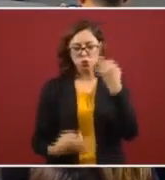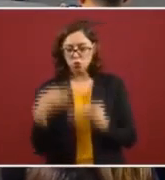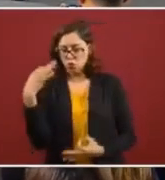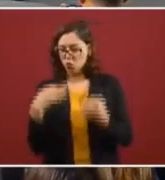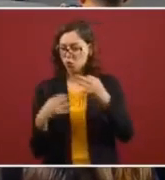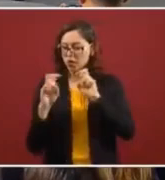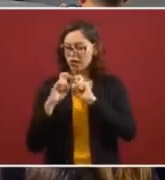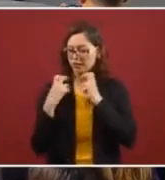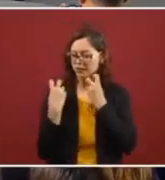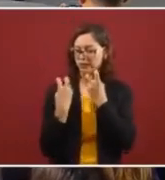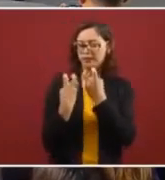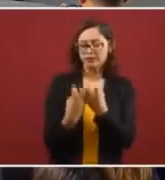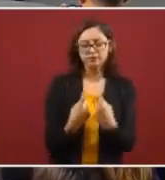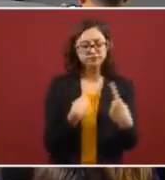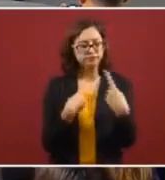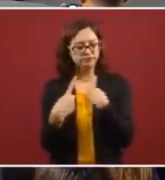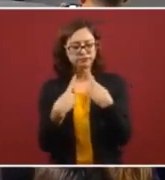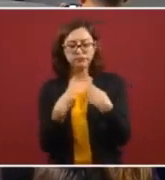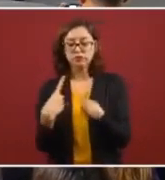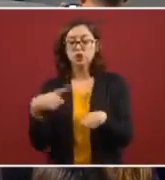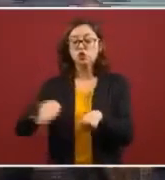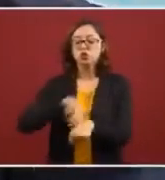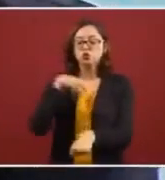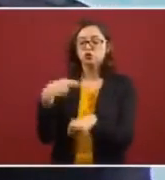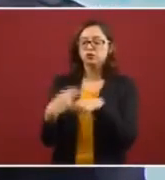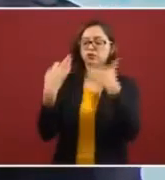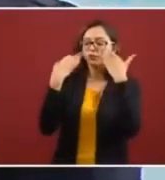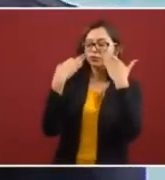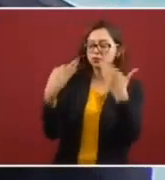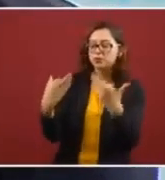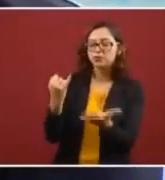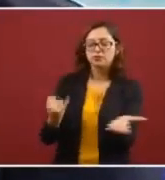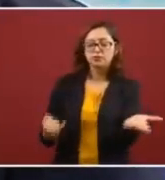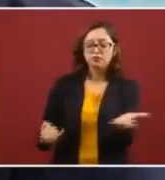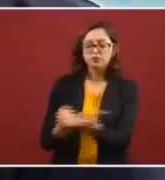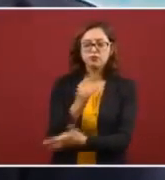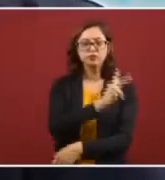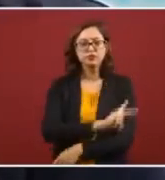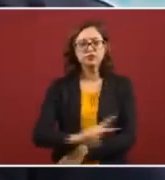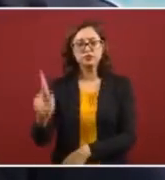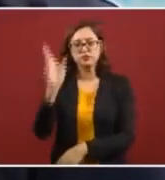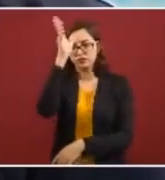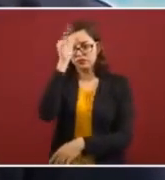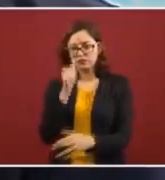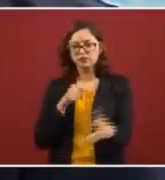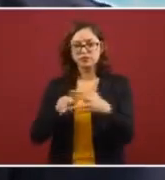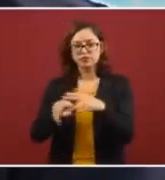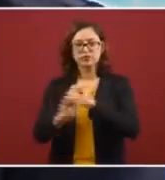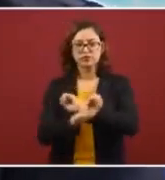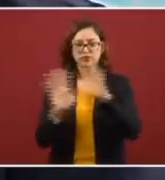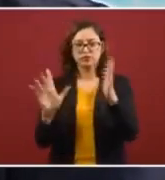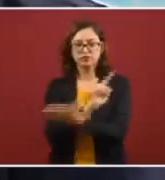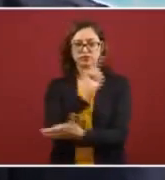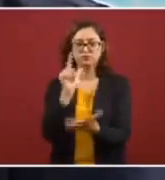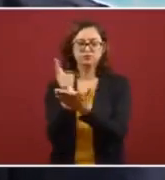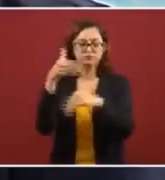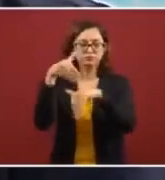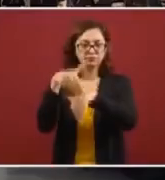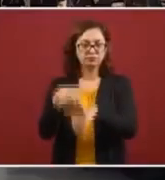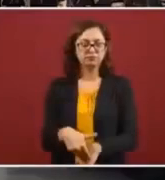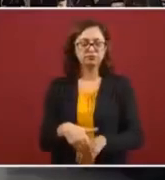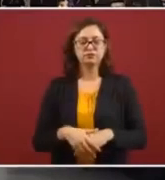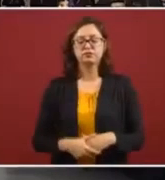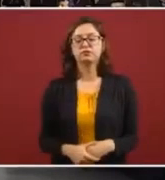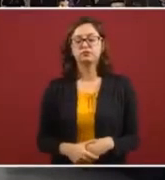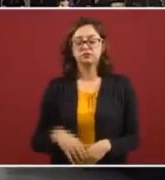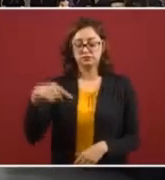por insaculación ante notario público y su decisión fue unánime, transparente y apegada a la legalidad. Este